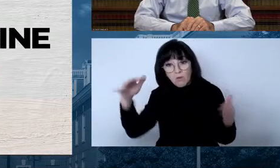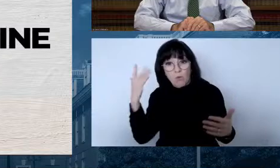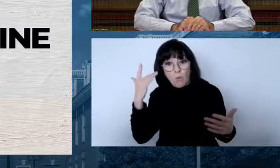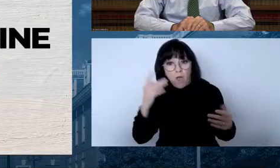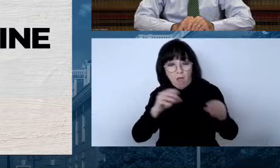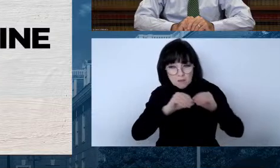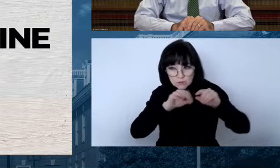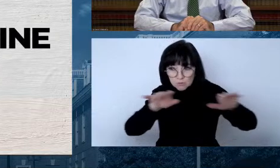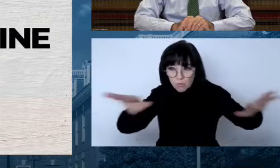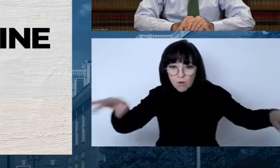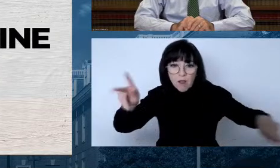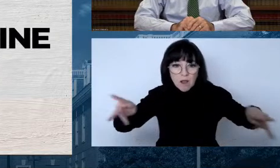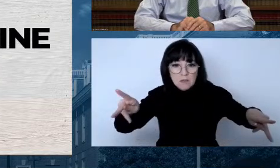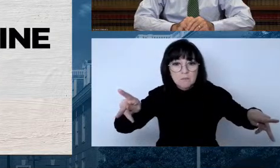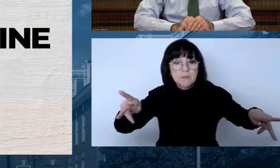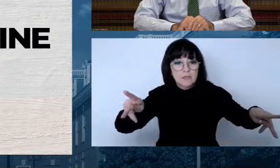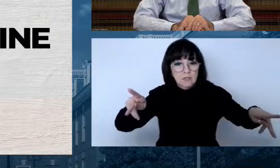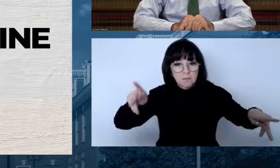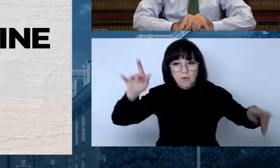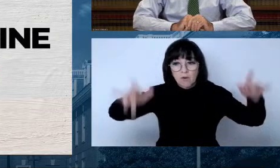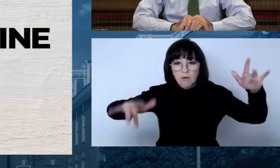peak of last January